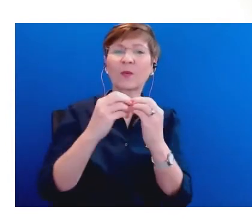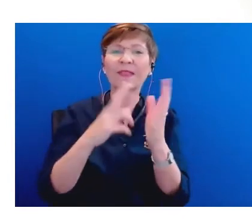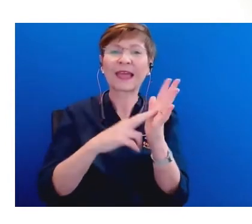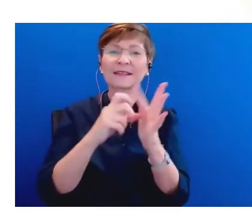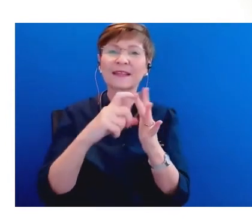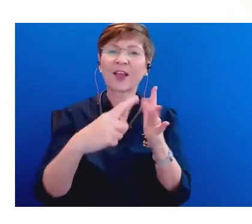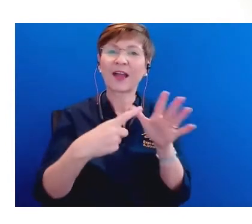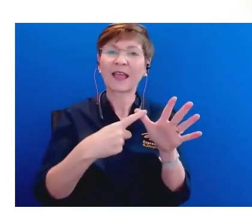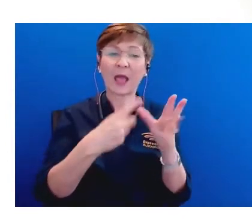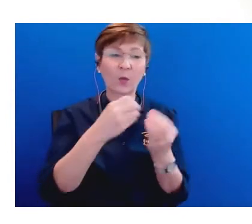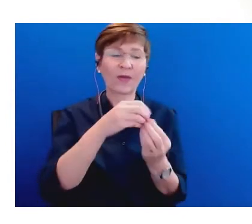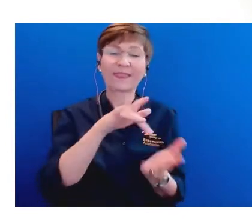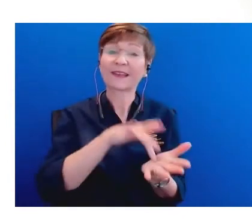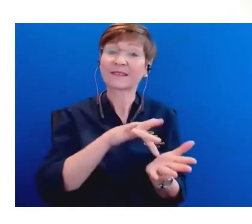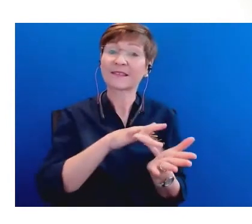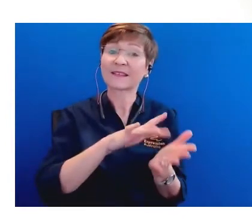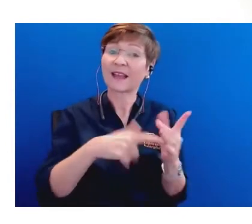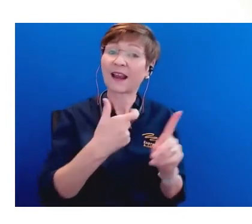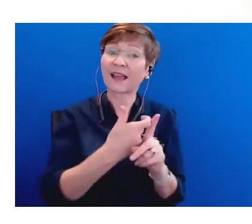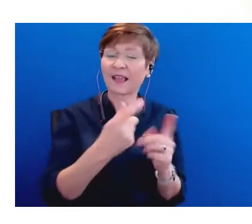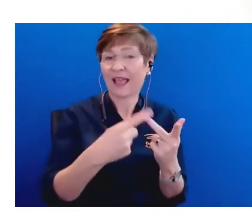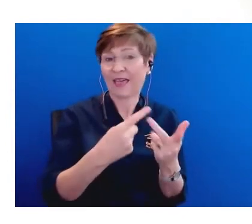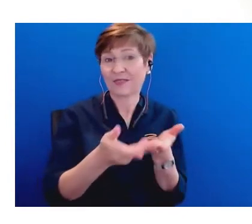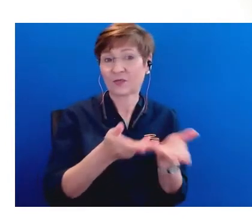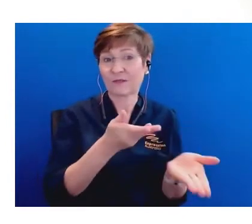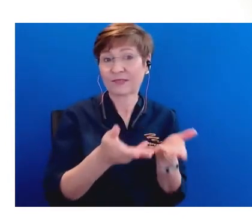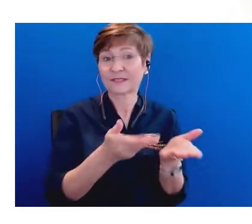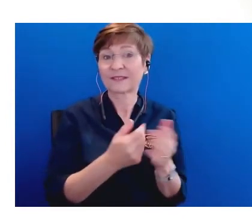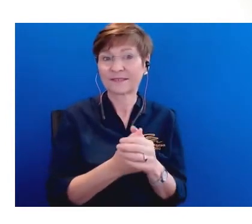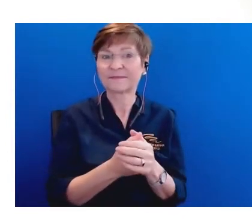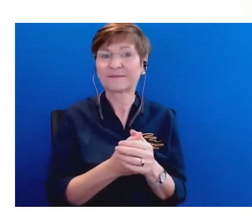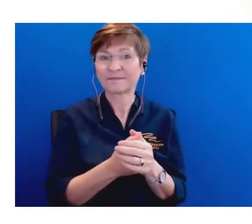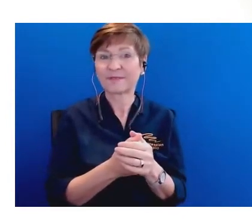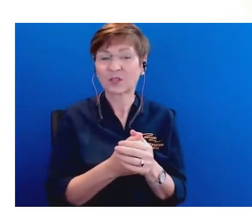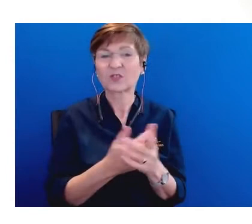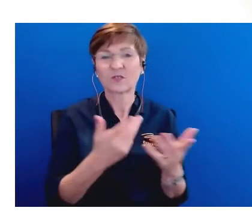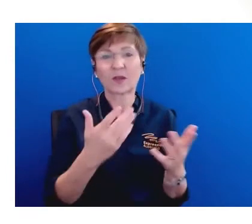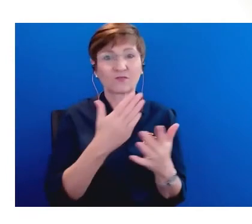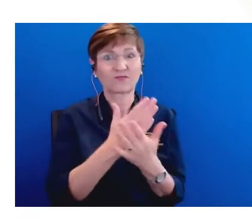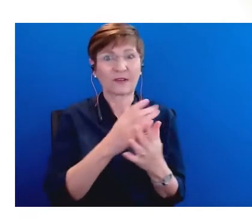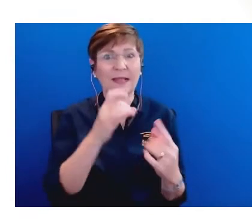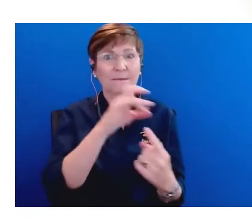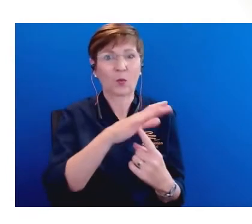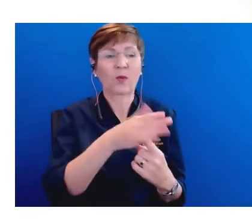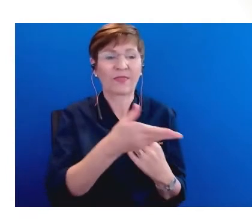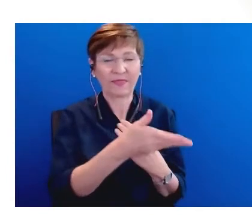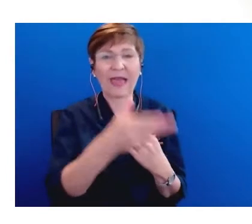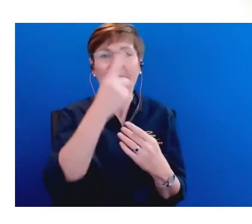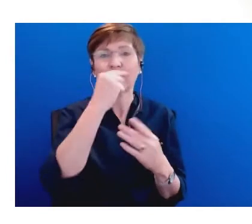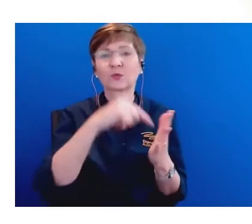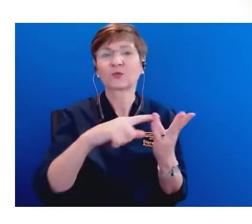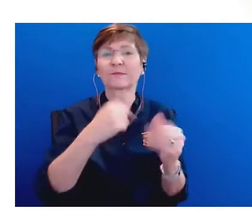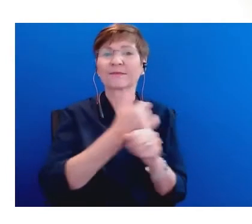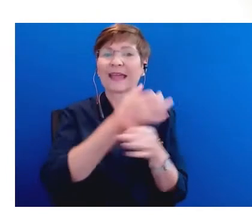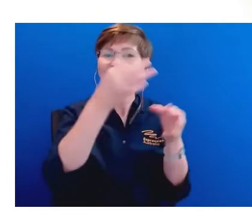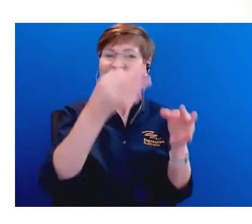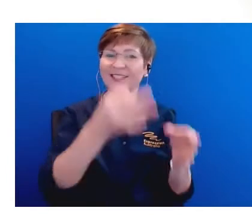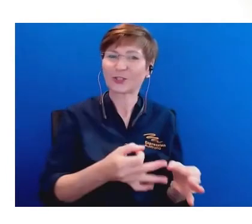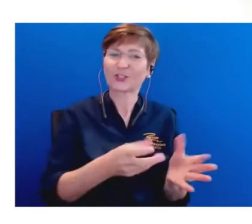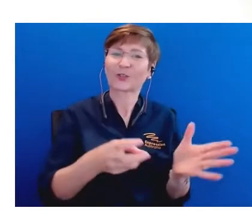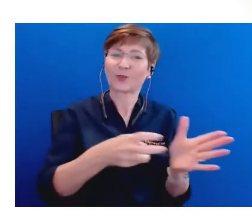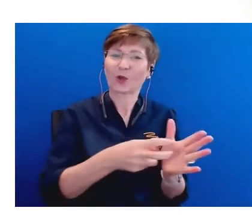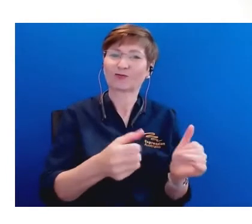and with other services. So this is only becoming more and more of an issue. And so today I'm going to talk to you